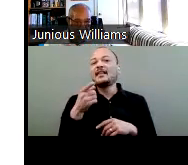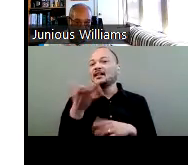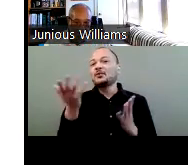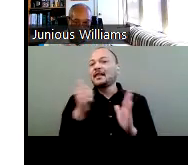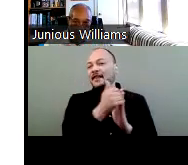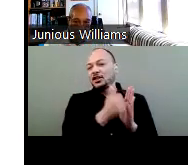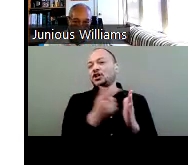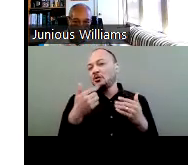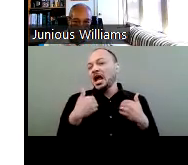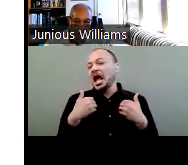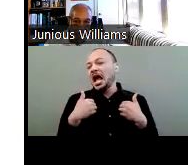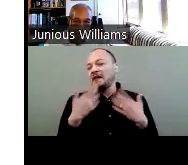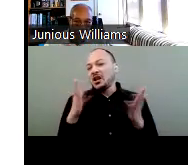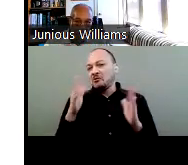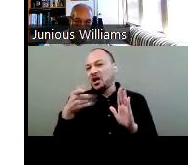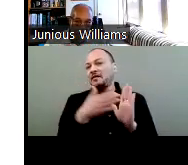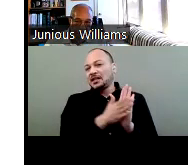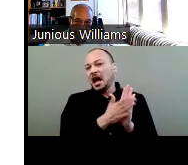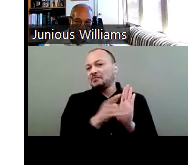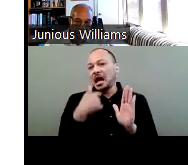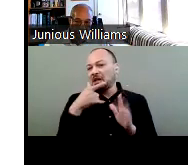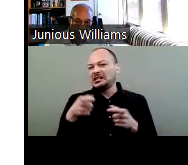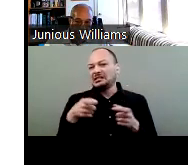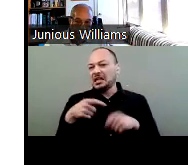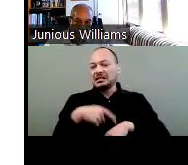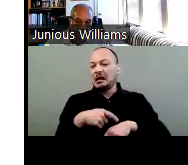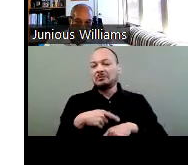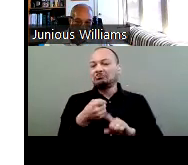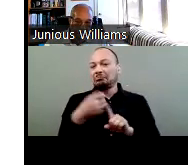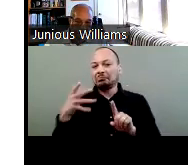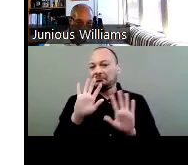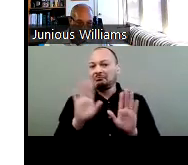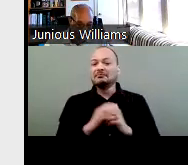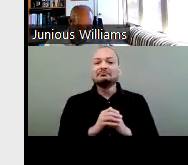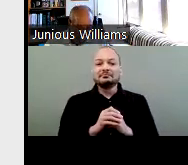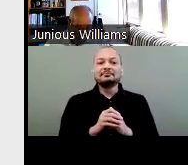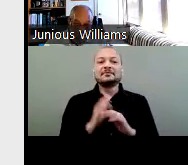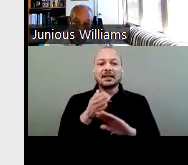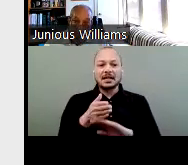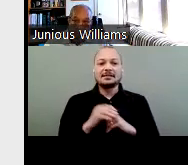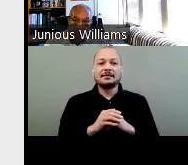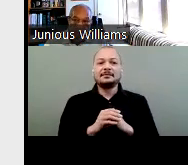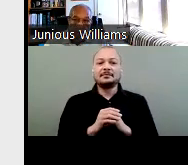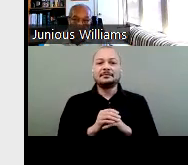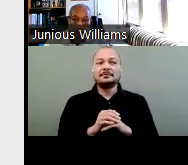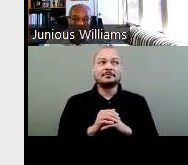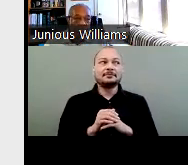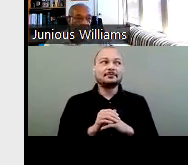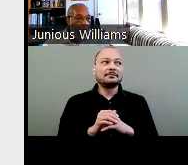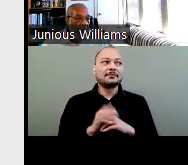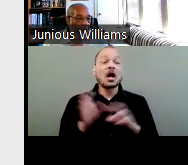you have it on your document, so I'm not going to spend any time on that. Next slide, please.